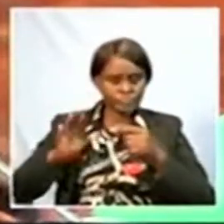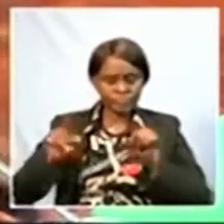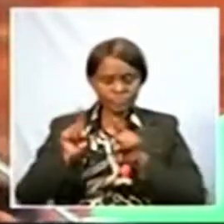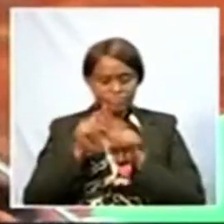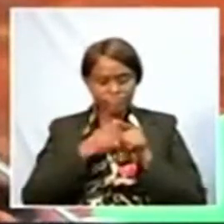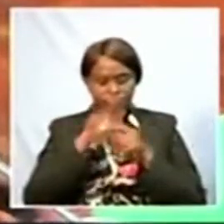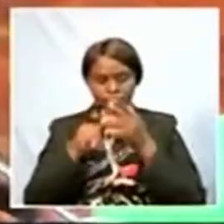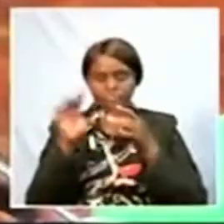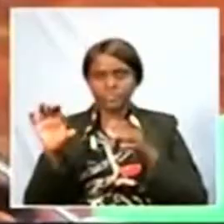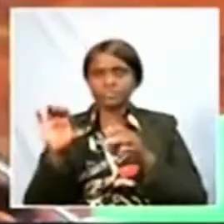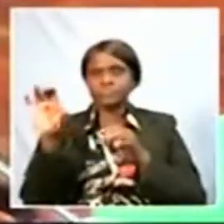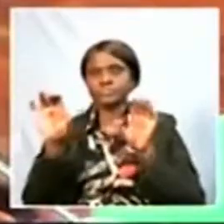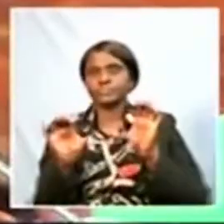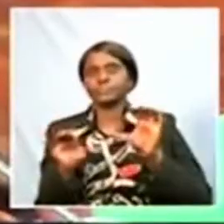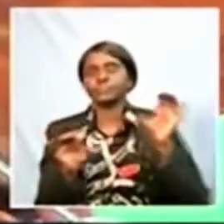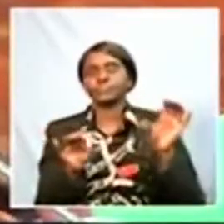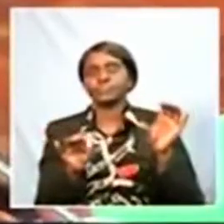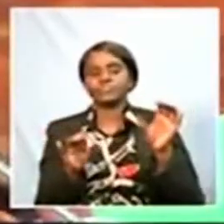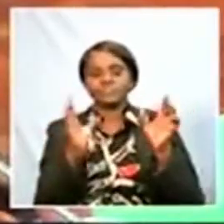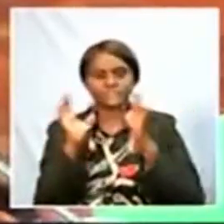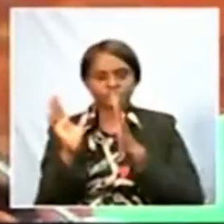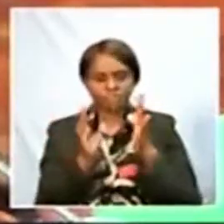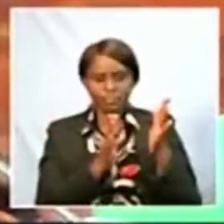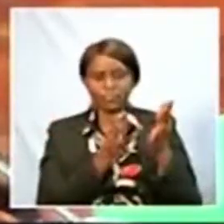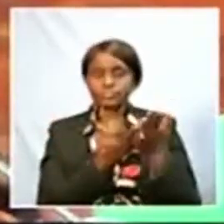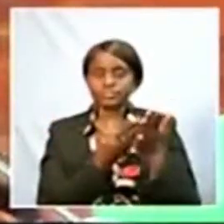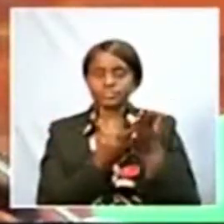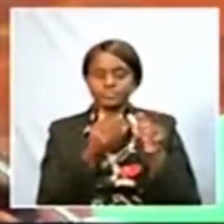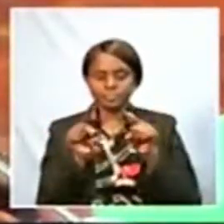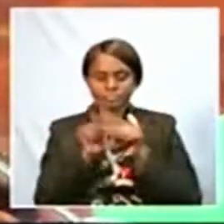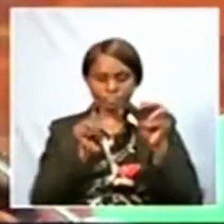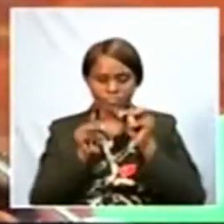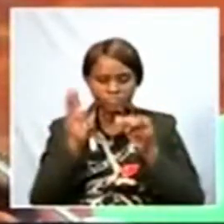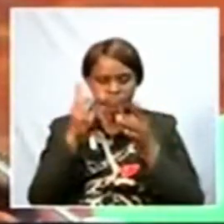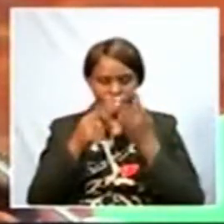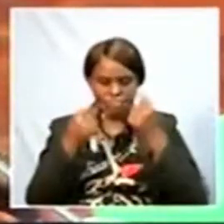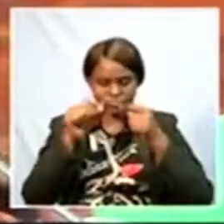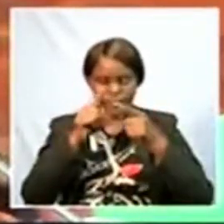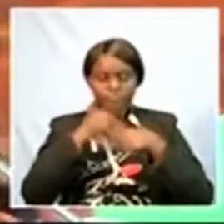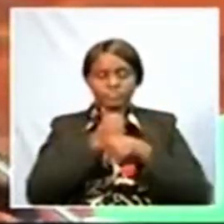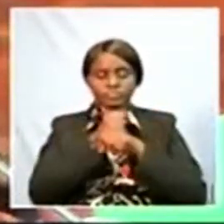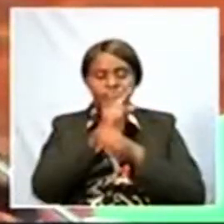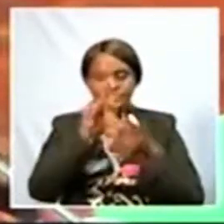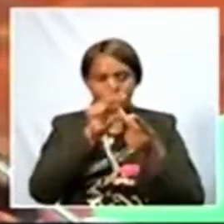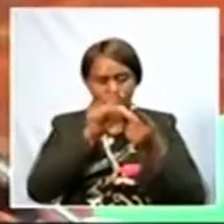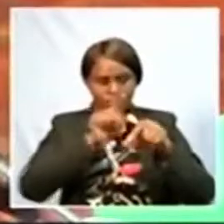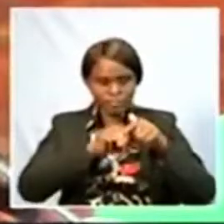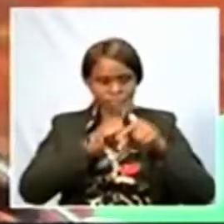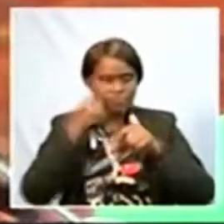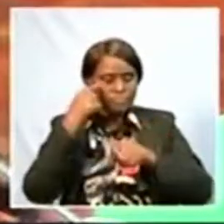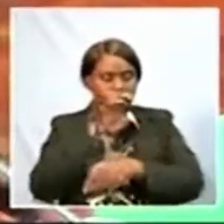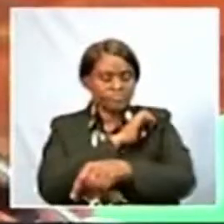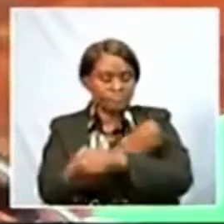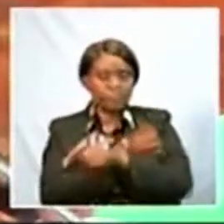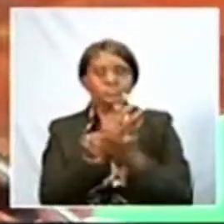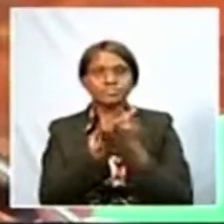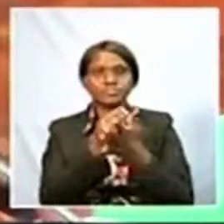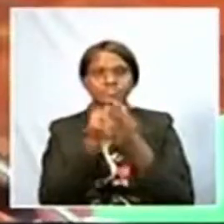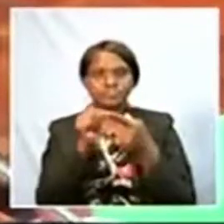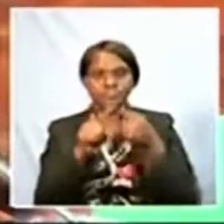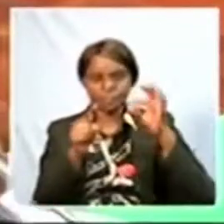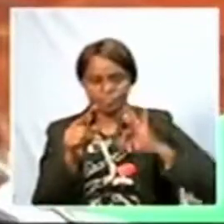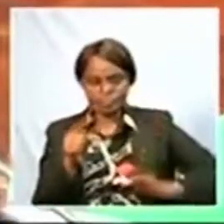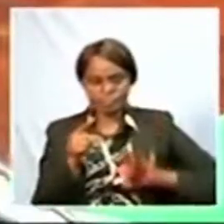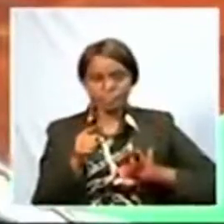have since been allocated. Remedial measures. Management will endeavor to ensure timely disbursement of empowerment funds to